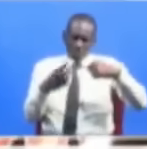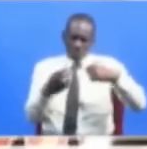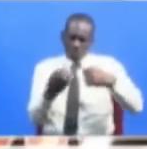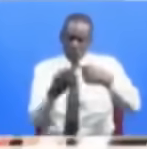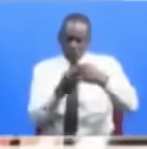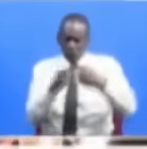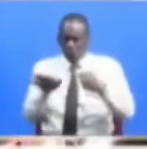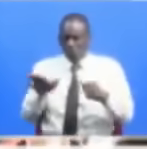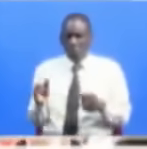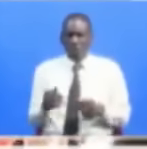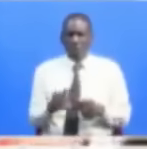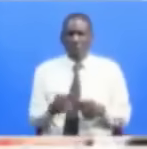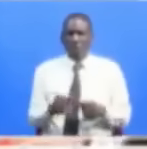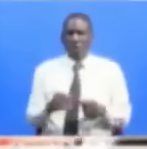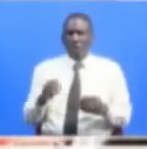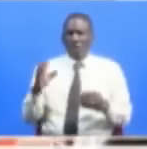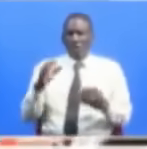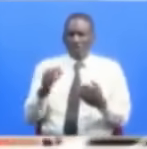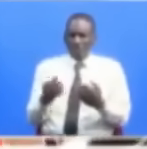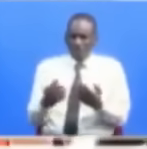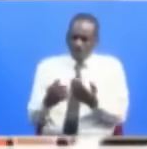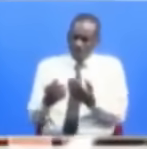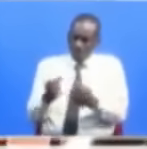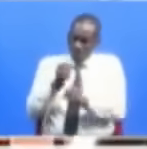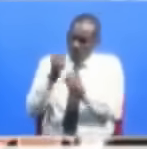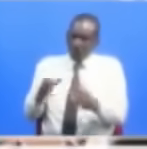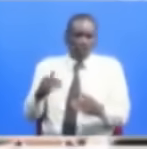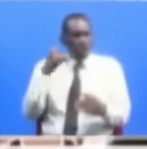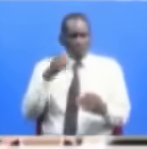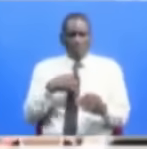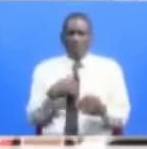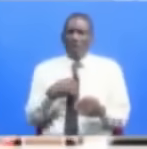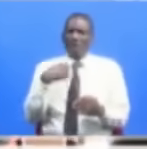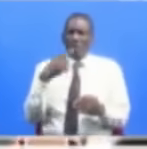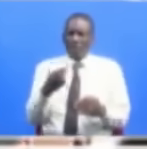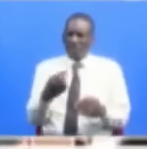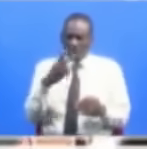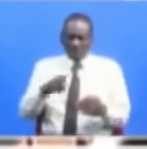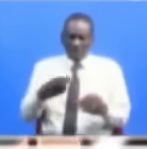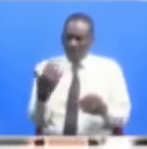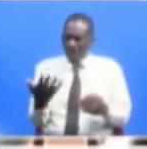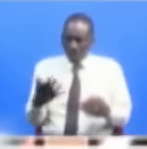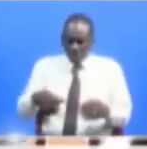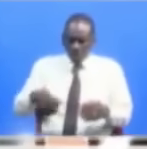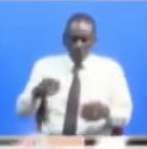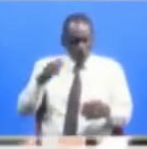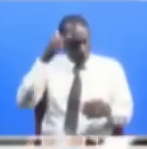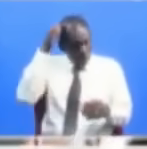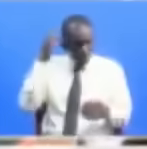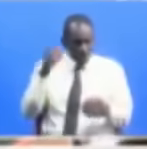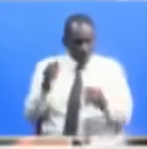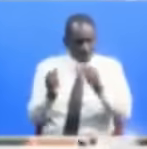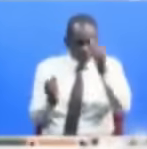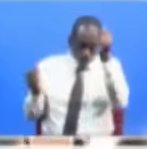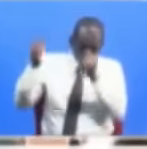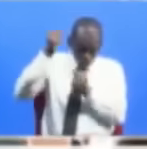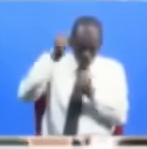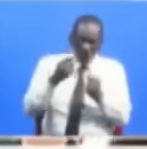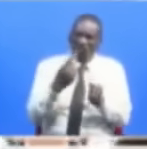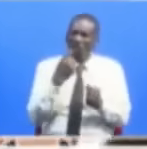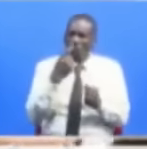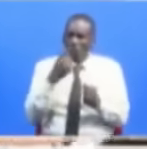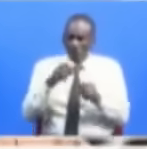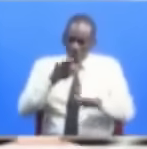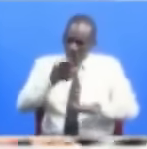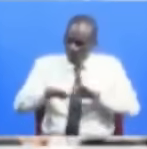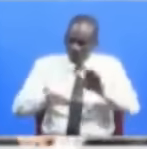hivi, yataka kanipigia simu. Kaniambia muona karatasi za black na kuna bedsheet ya white. Niko kwa stairs chini. Na